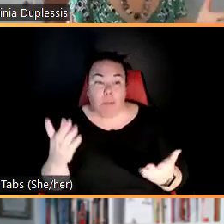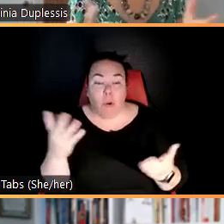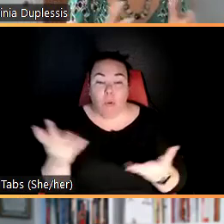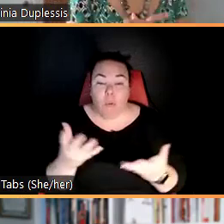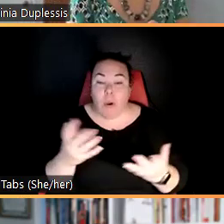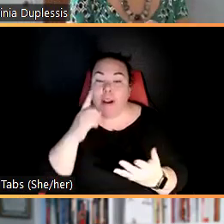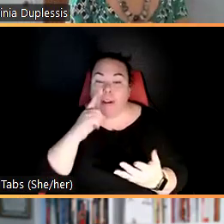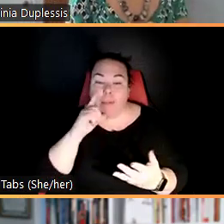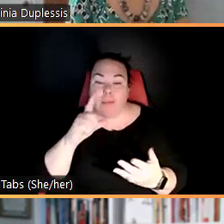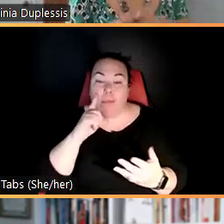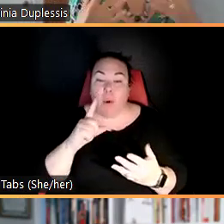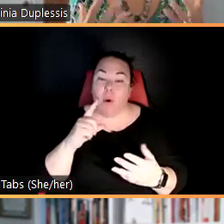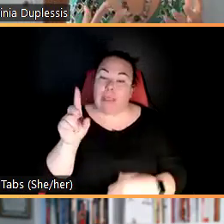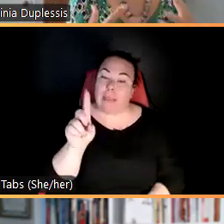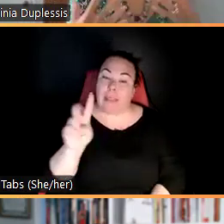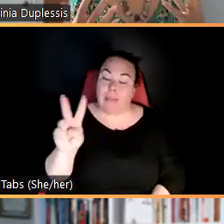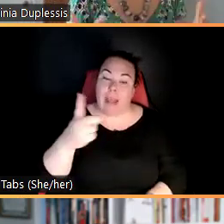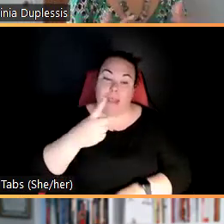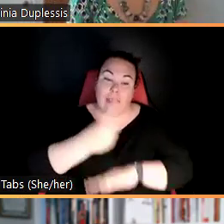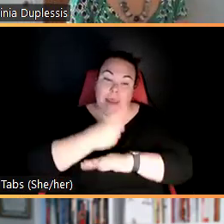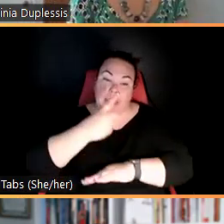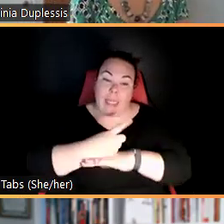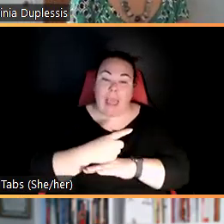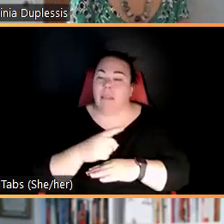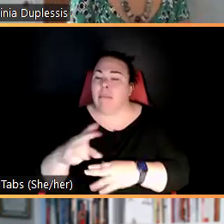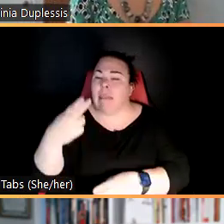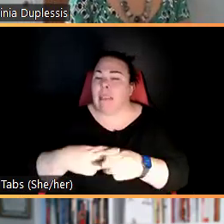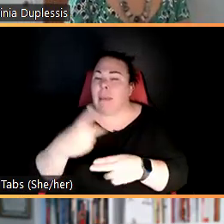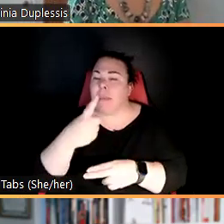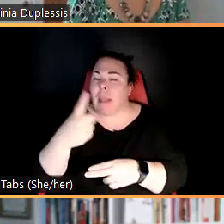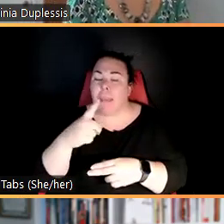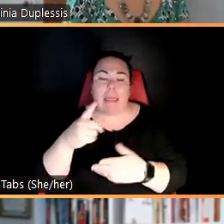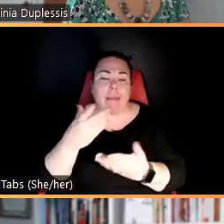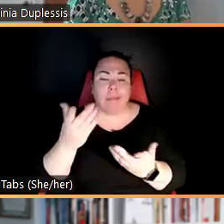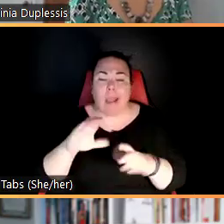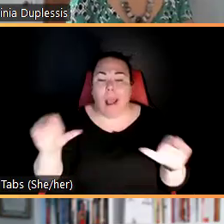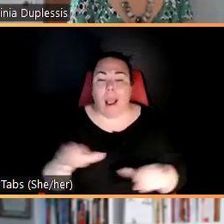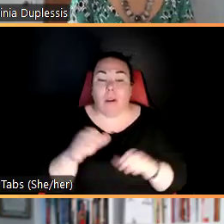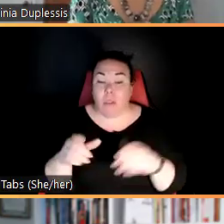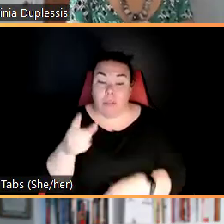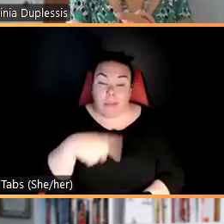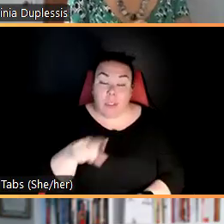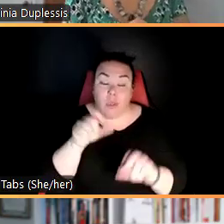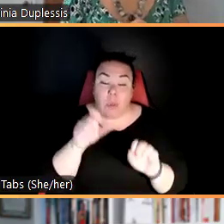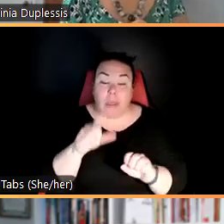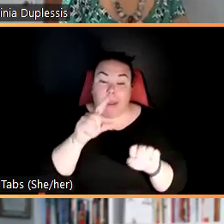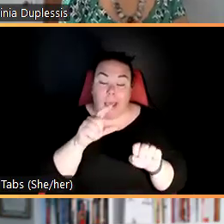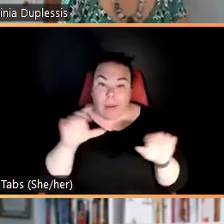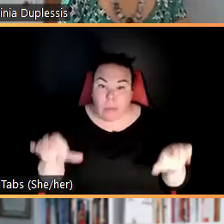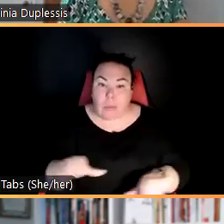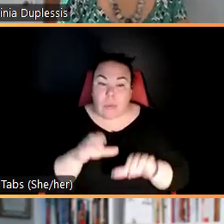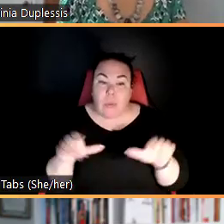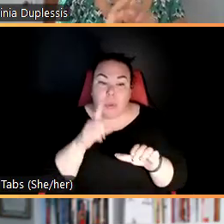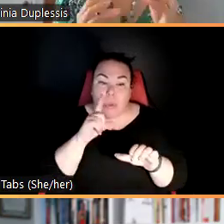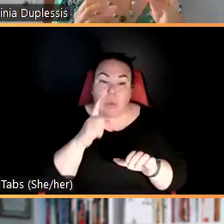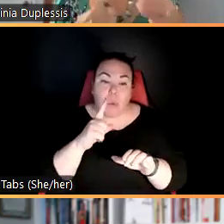one action that you can take to really build or expand on your partnerships at the local or state, territory, or tribal